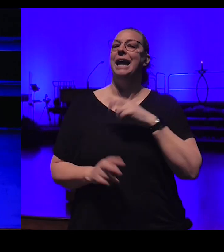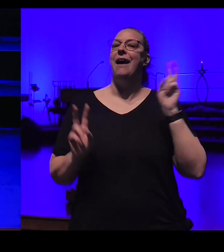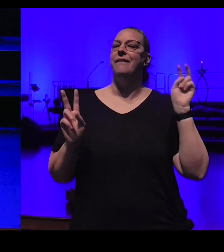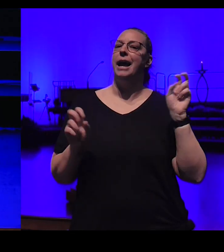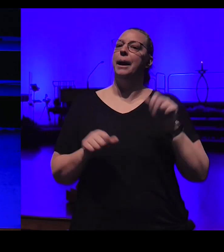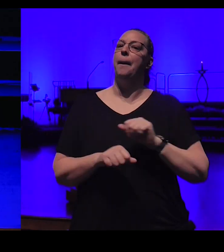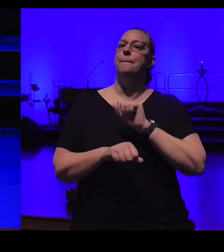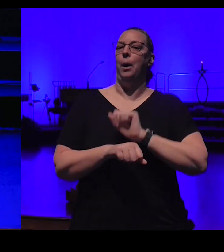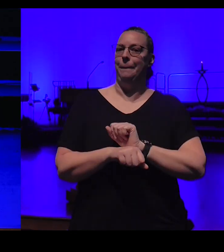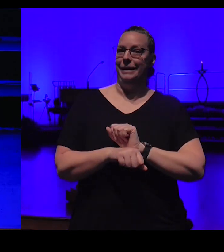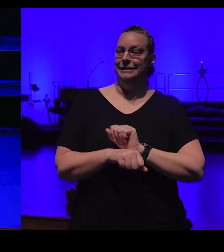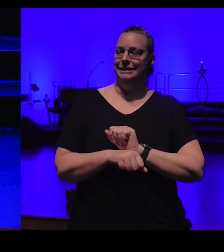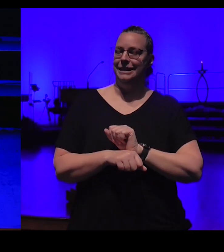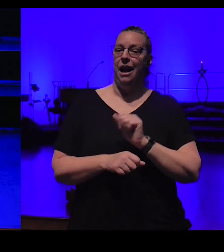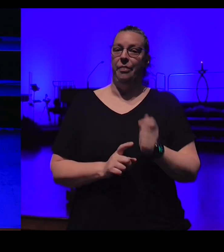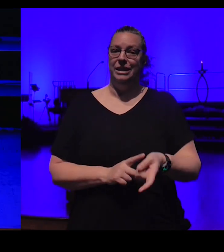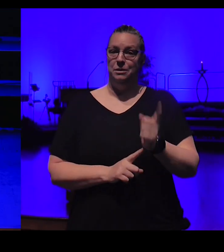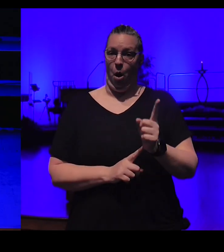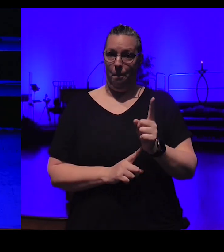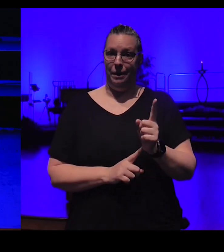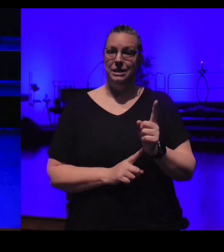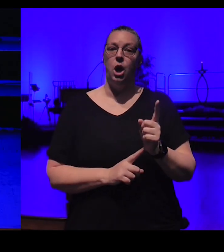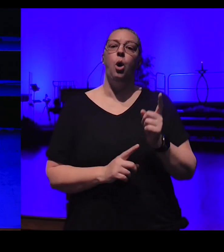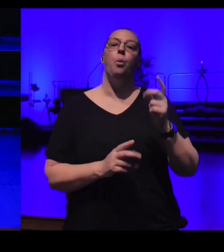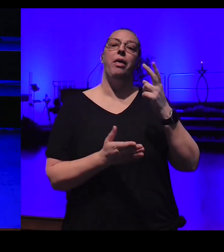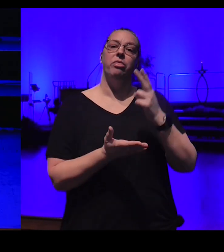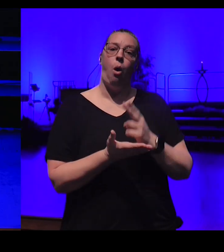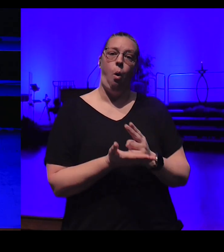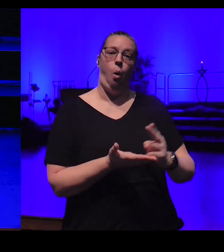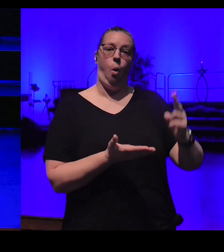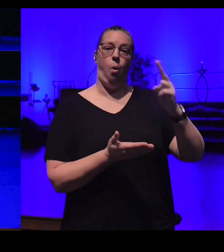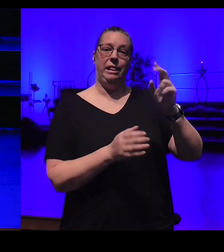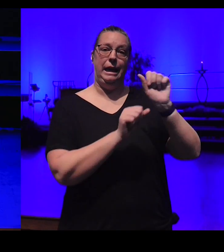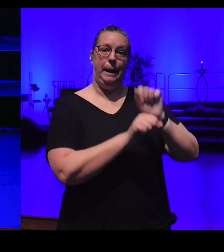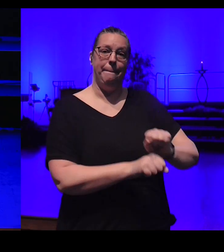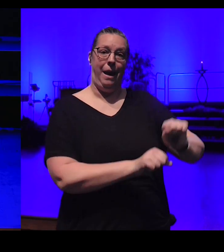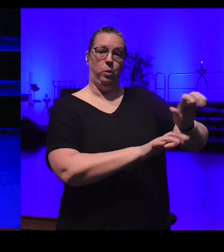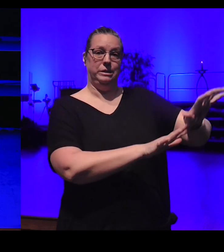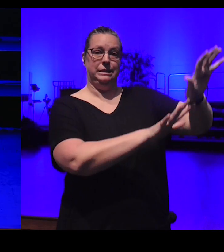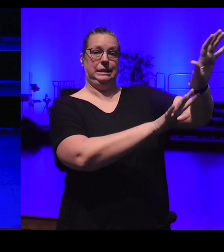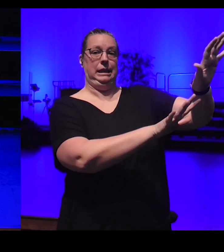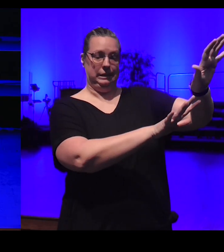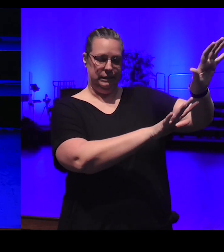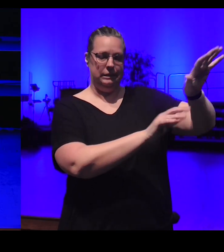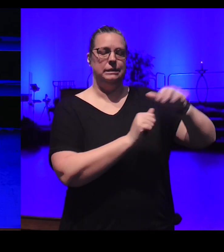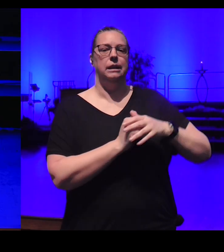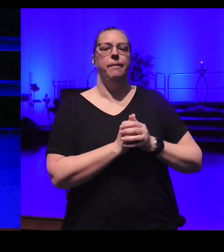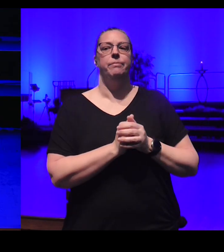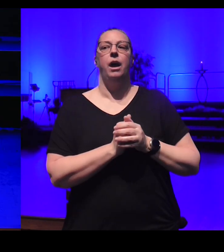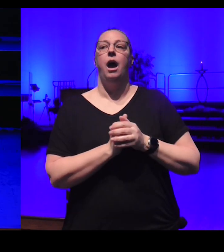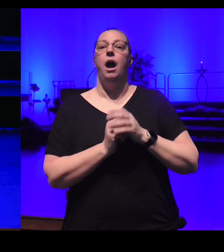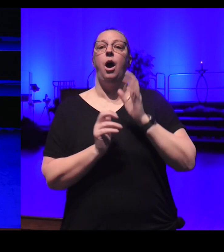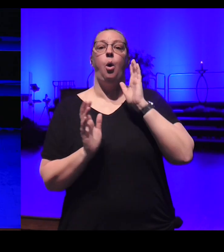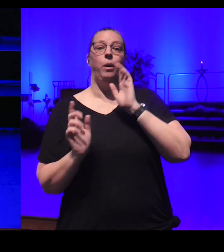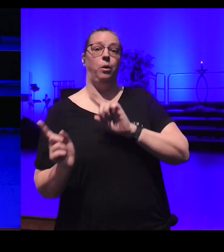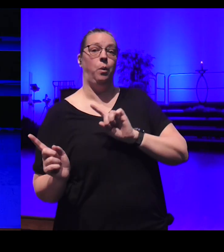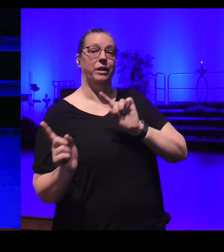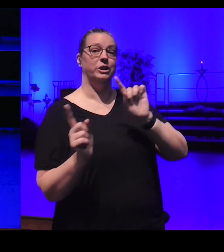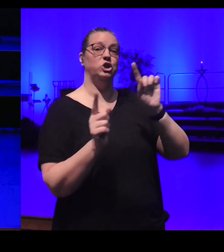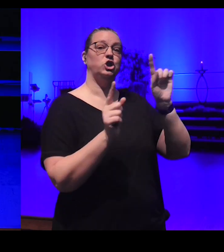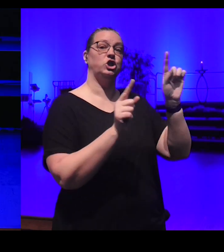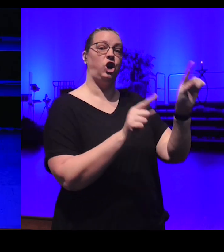right here in this moment with the holy mountains. And we might even journey together